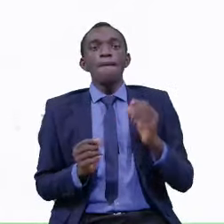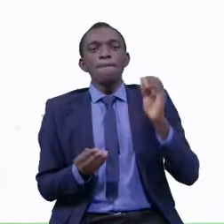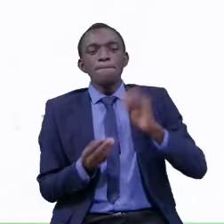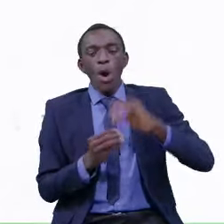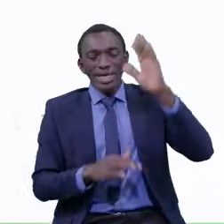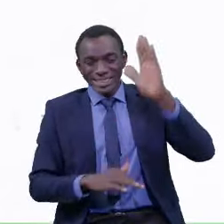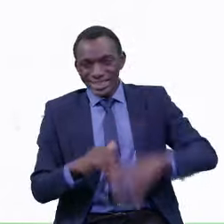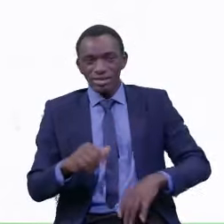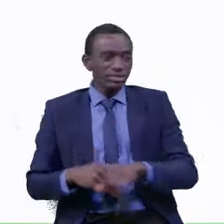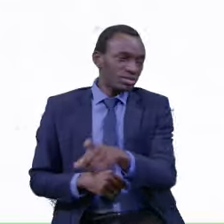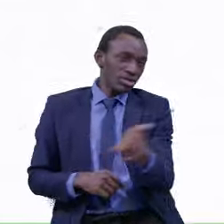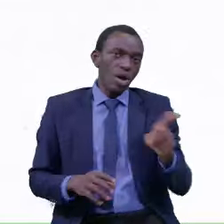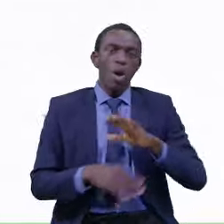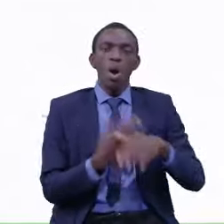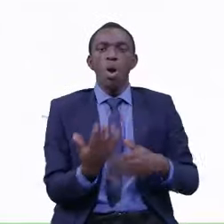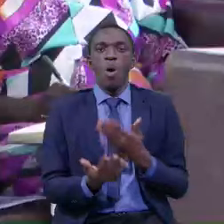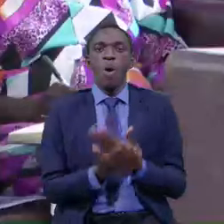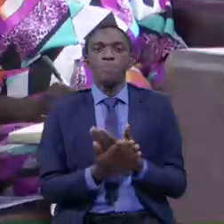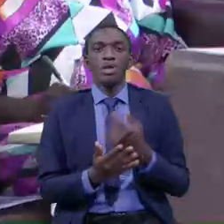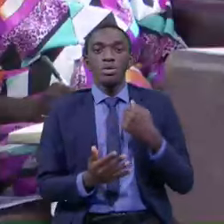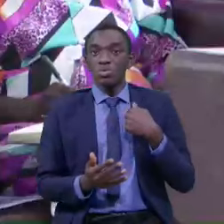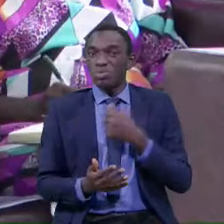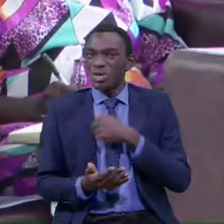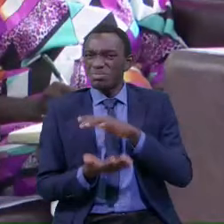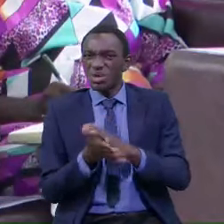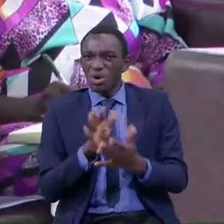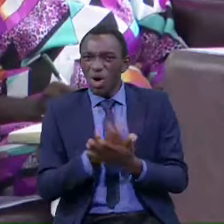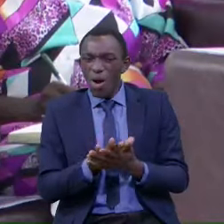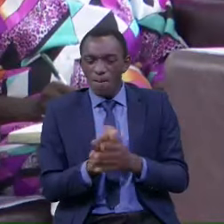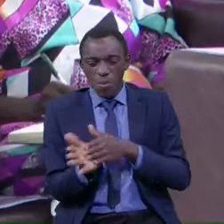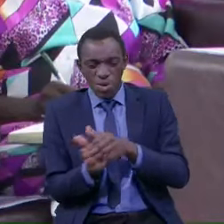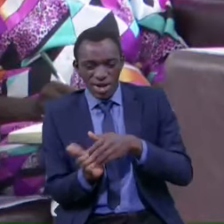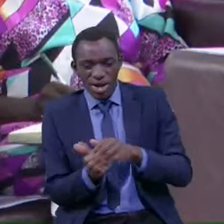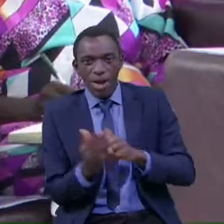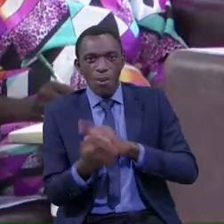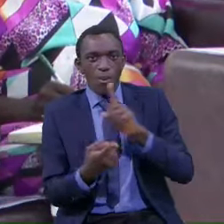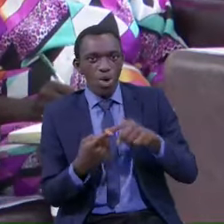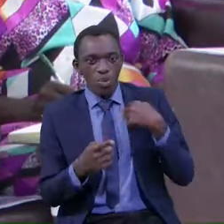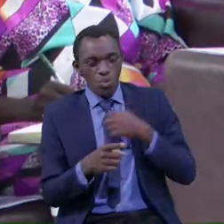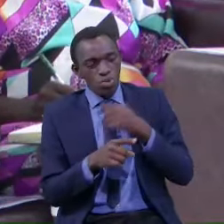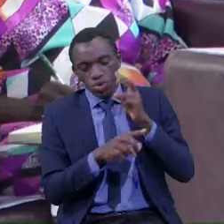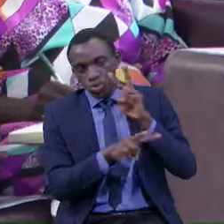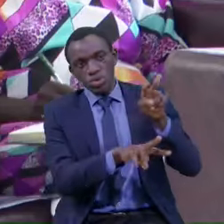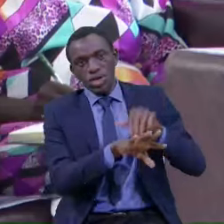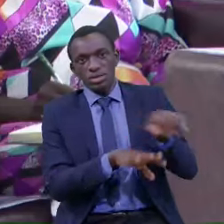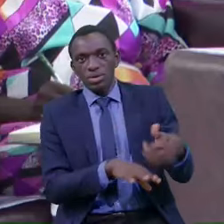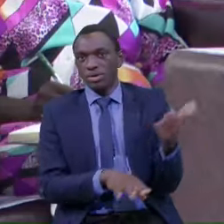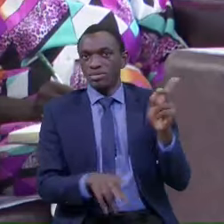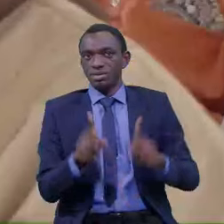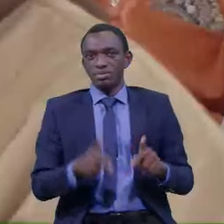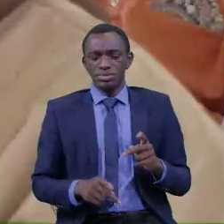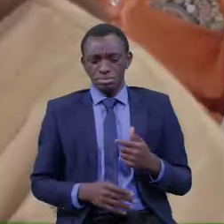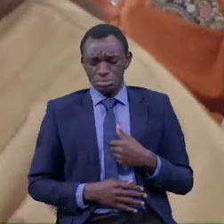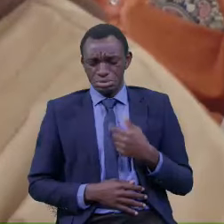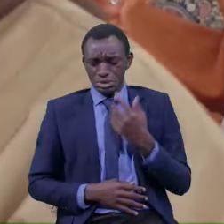We get weakened when we look at other people. Why am I the only one going